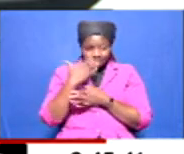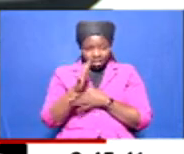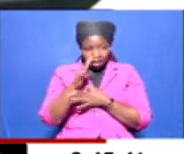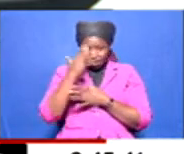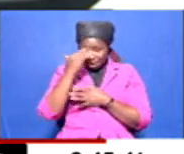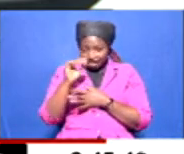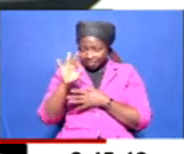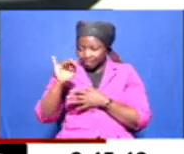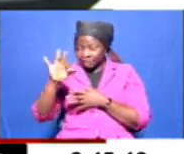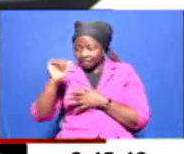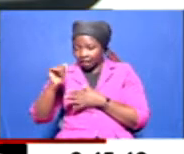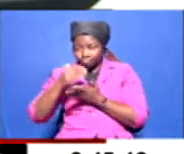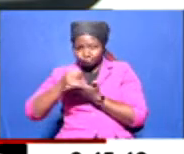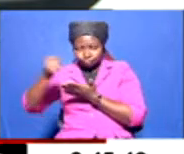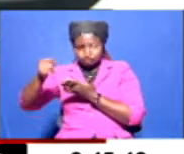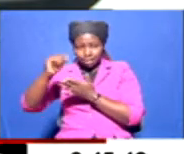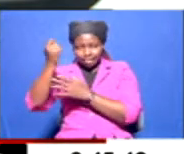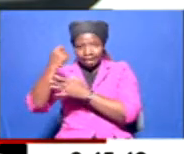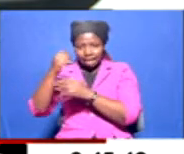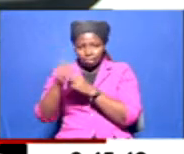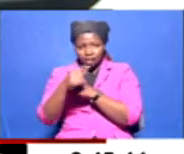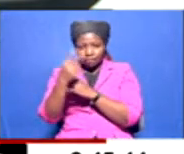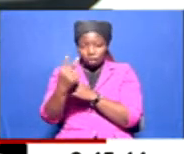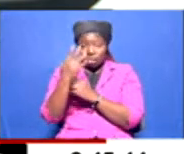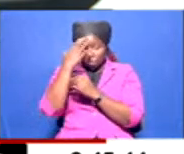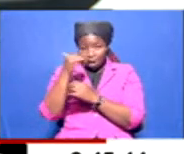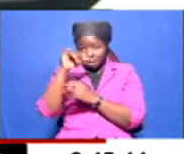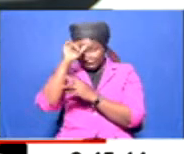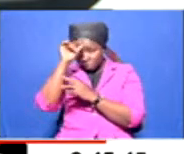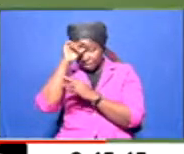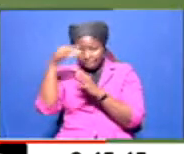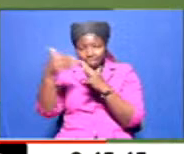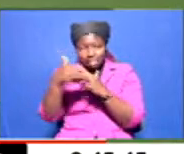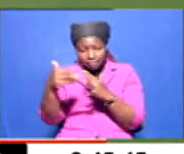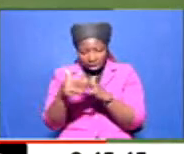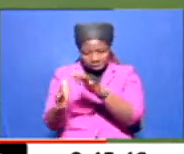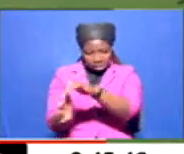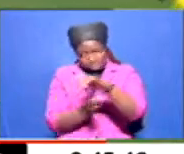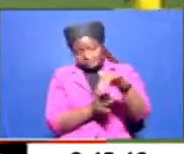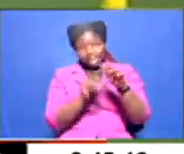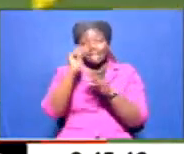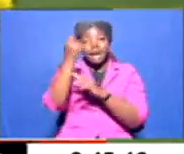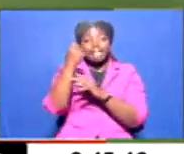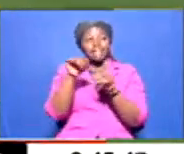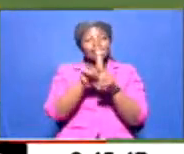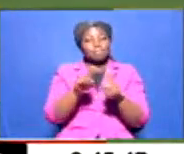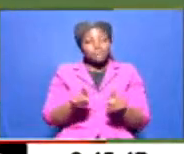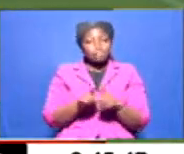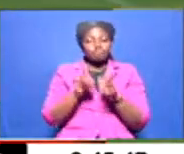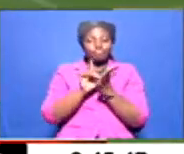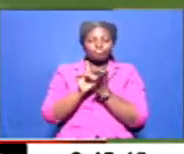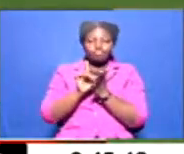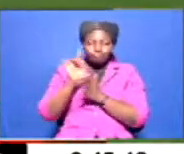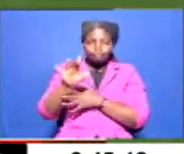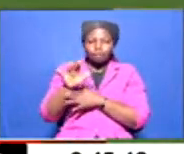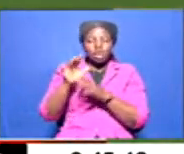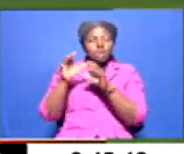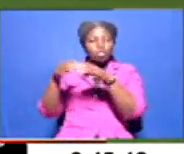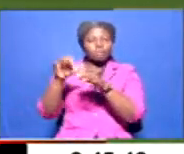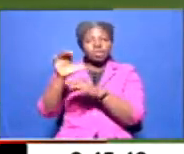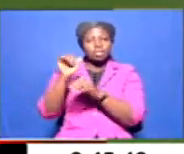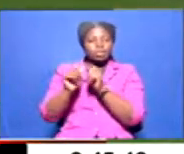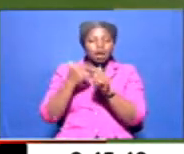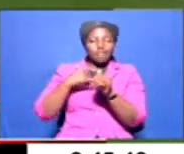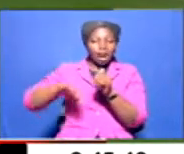in February due to government interference. Consequently, Kenya has been expunged from Group C that had Cameroon,